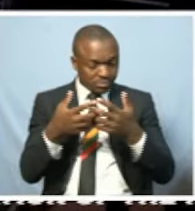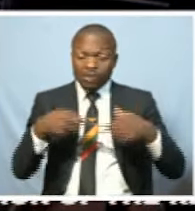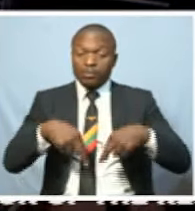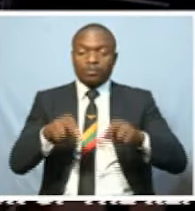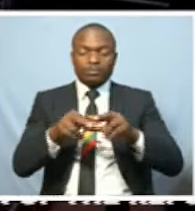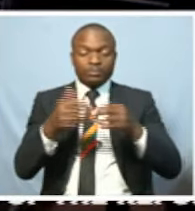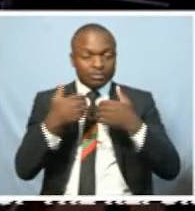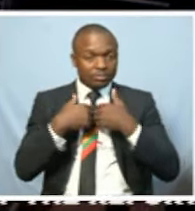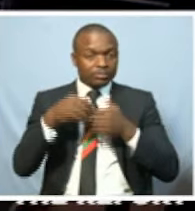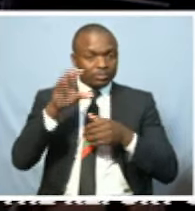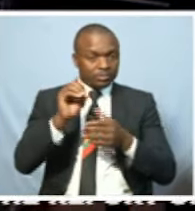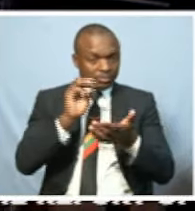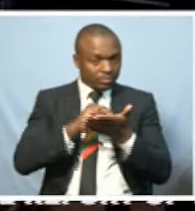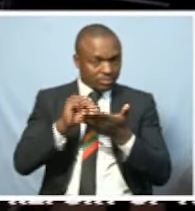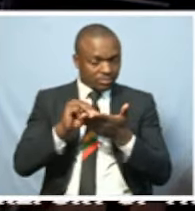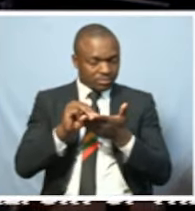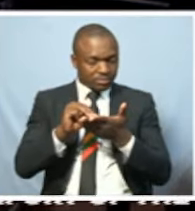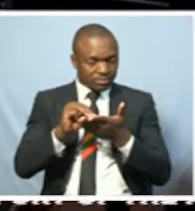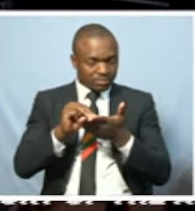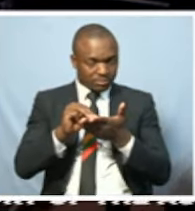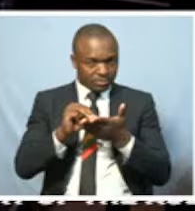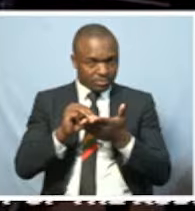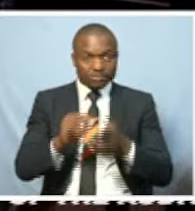got 50 million in the account, okay.